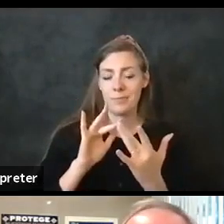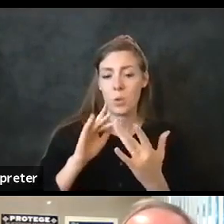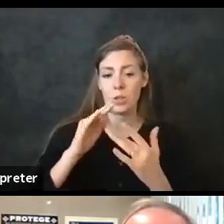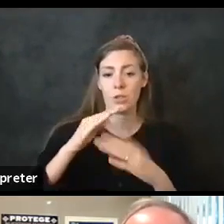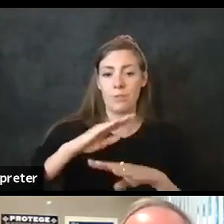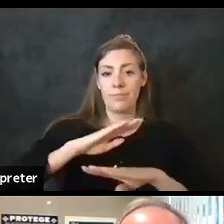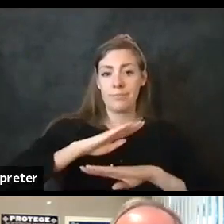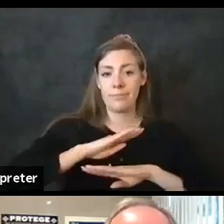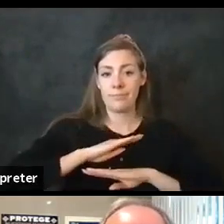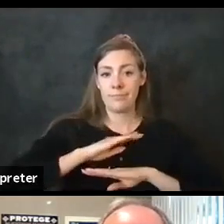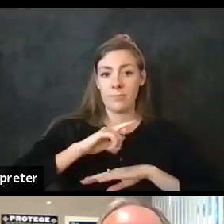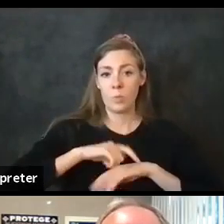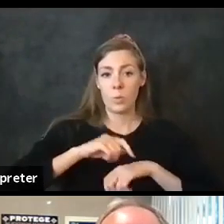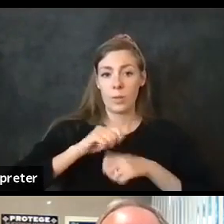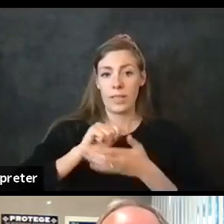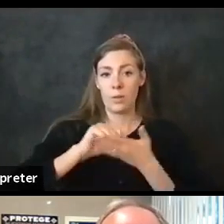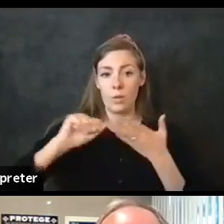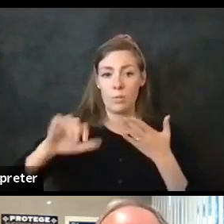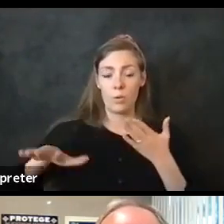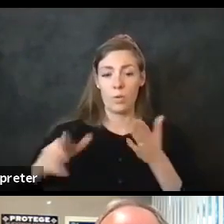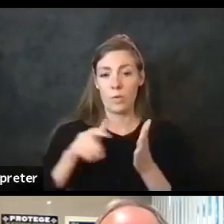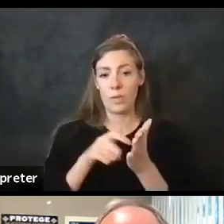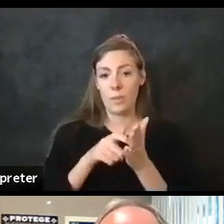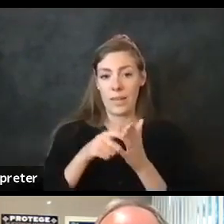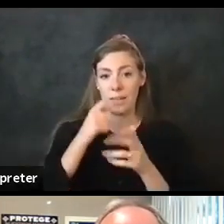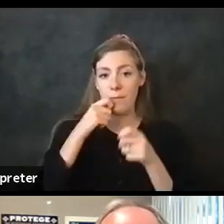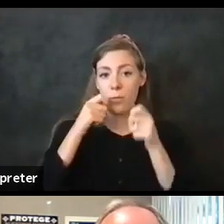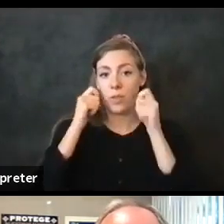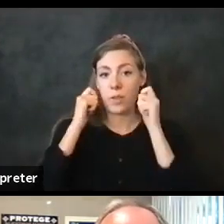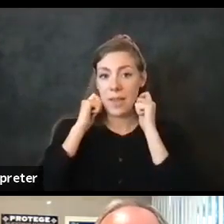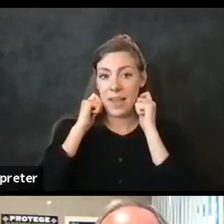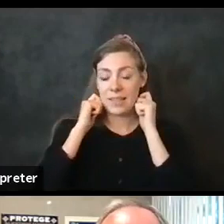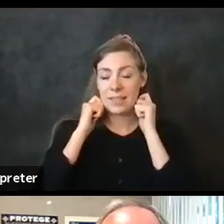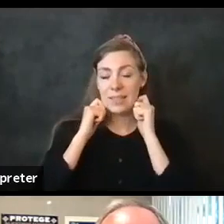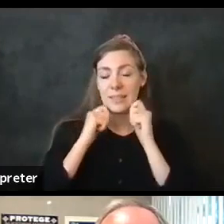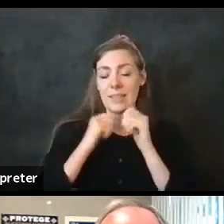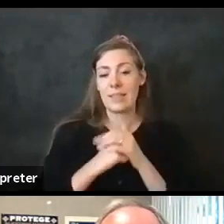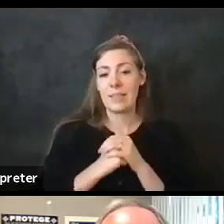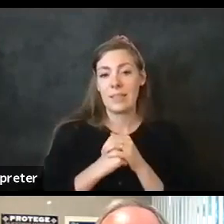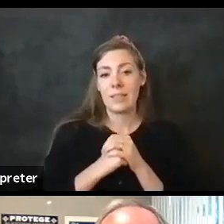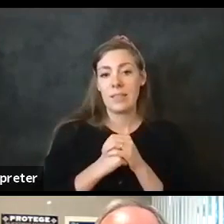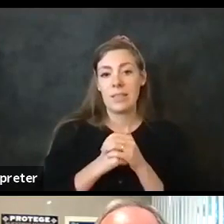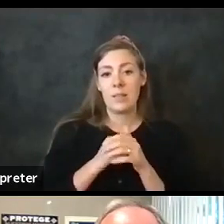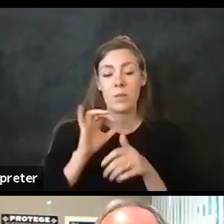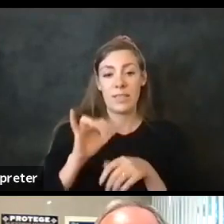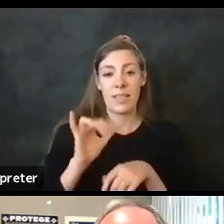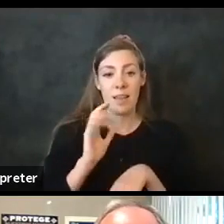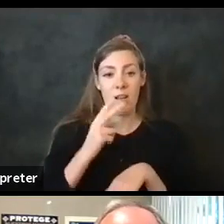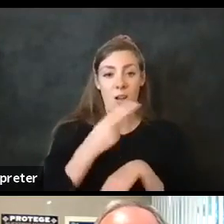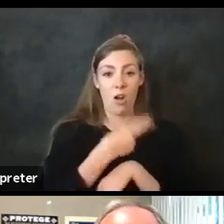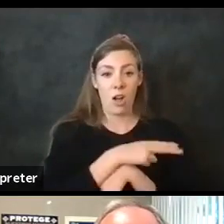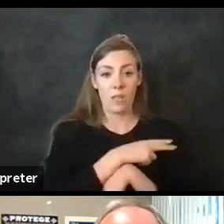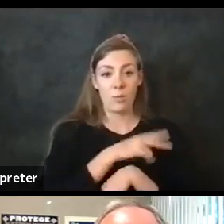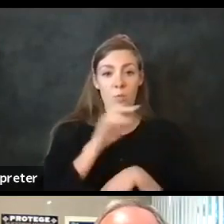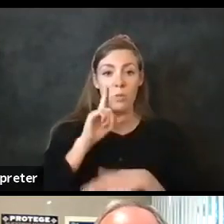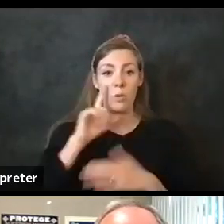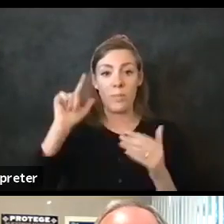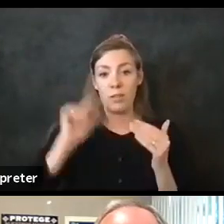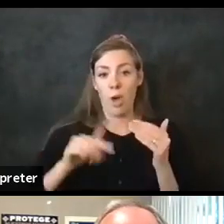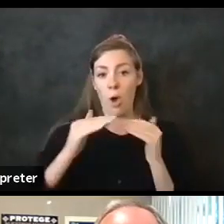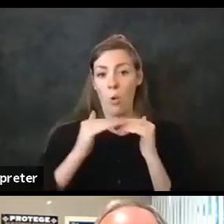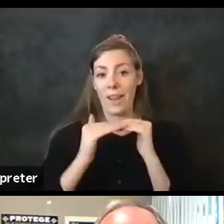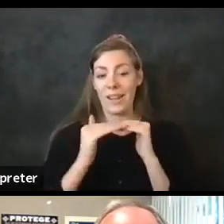lift the mask mandate under the guidance you put out last week was that our hospitalizations will be low and